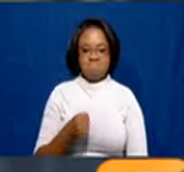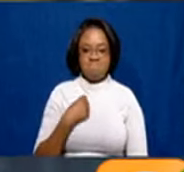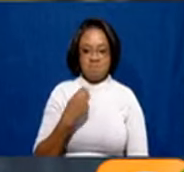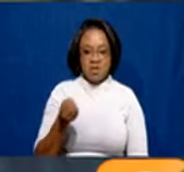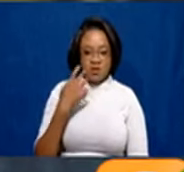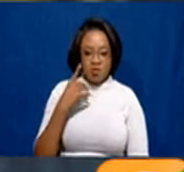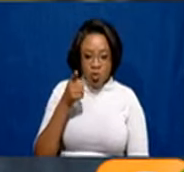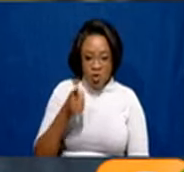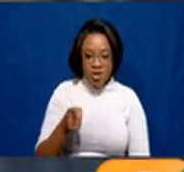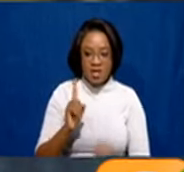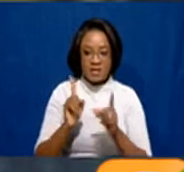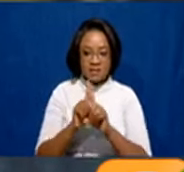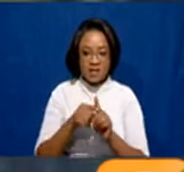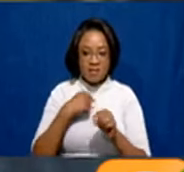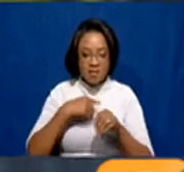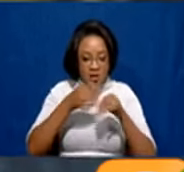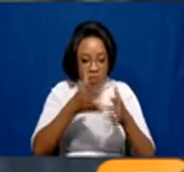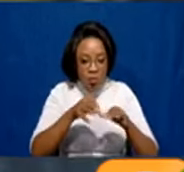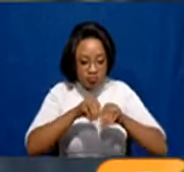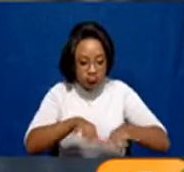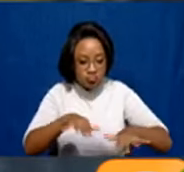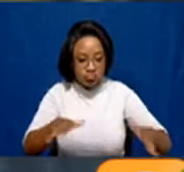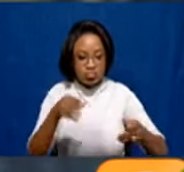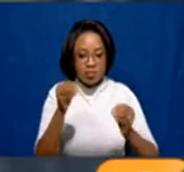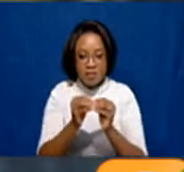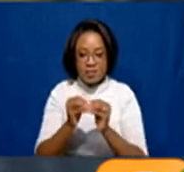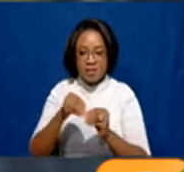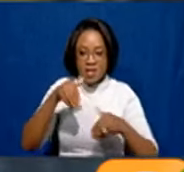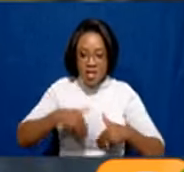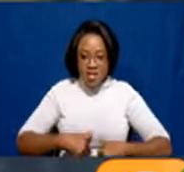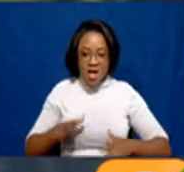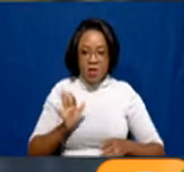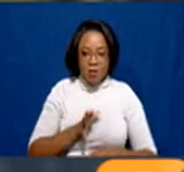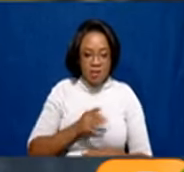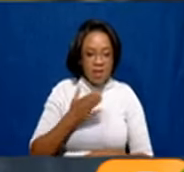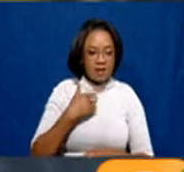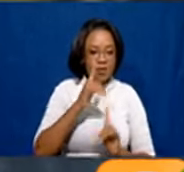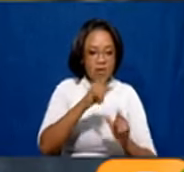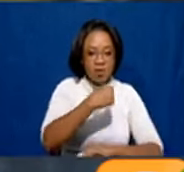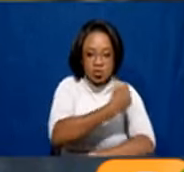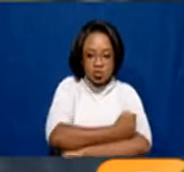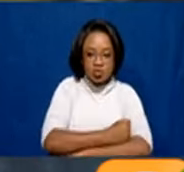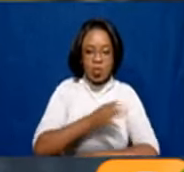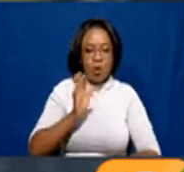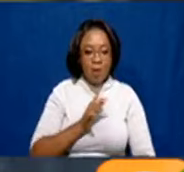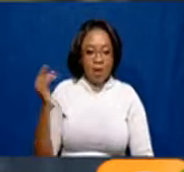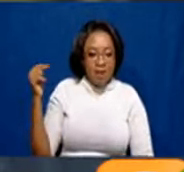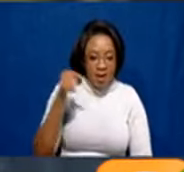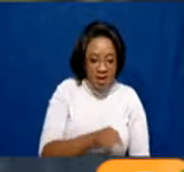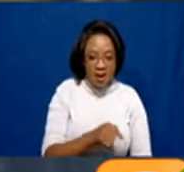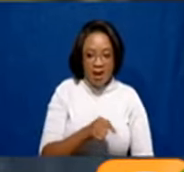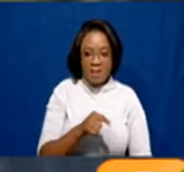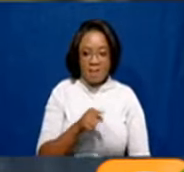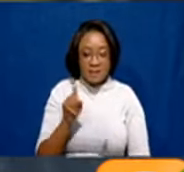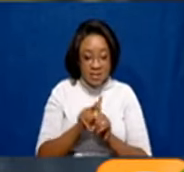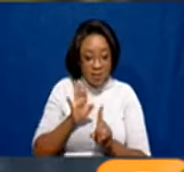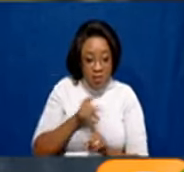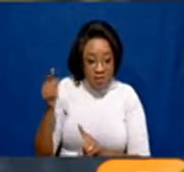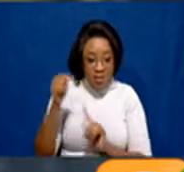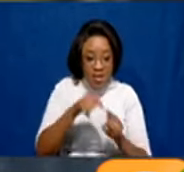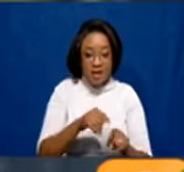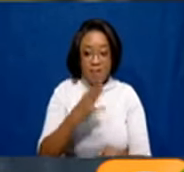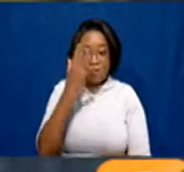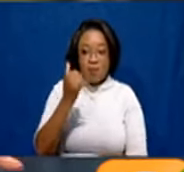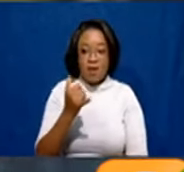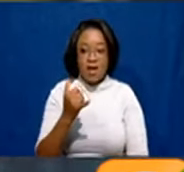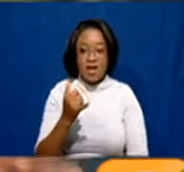just there, but when I go to the ground to meet the young people and we gather the young people who've gone to a school, the mothers come and they themselves tell me, kwa sababu